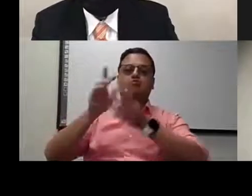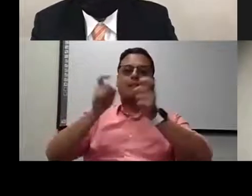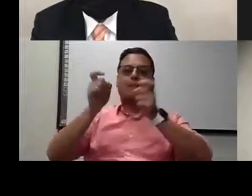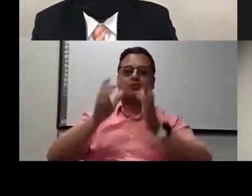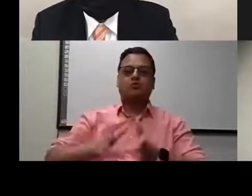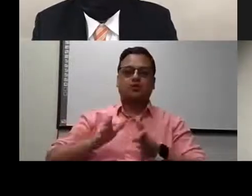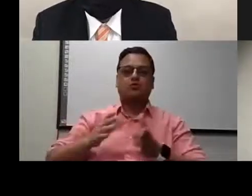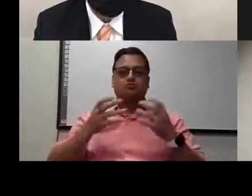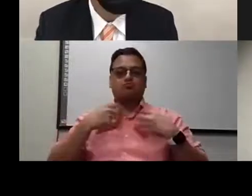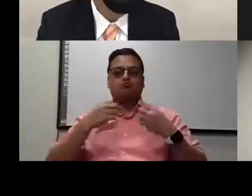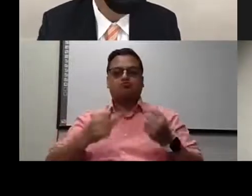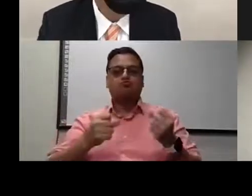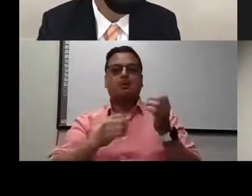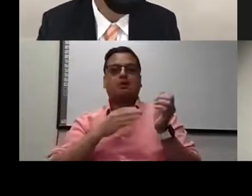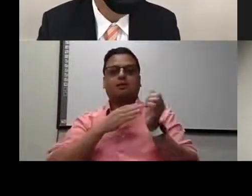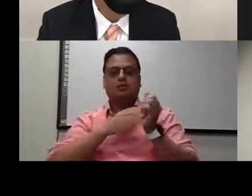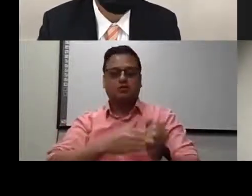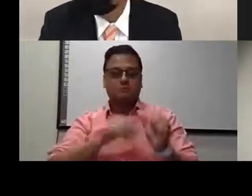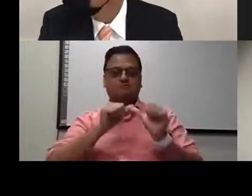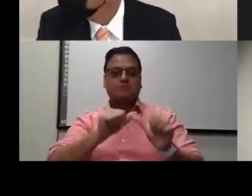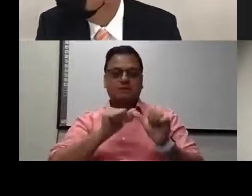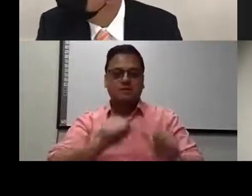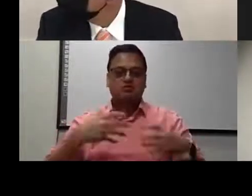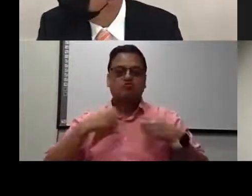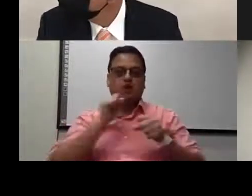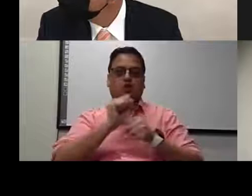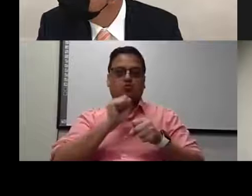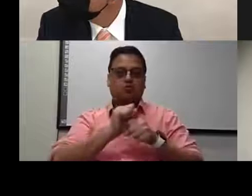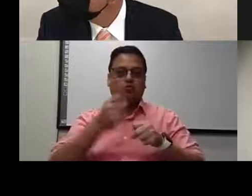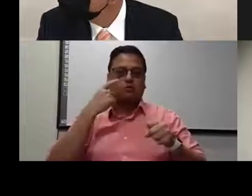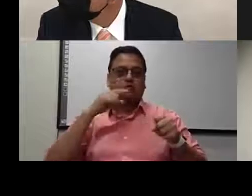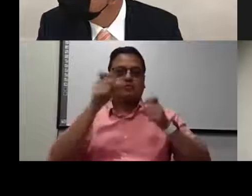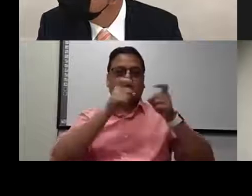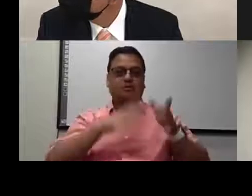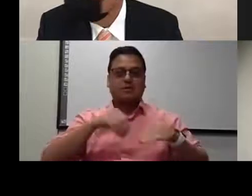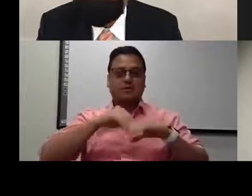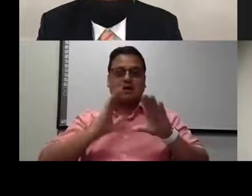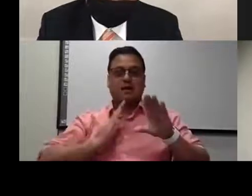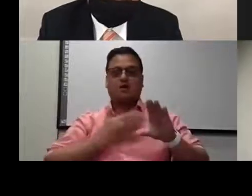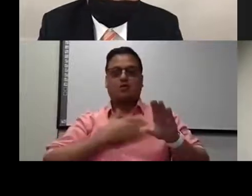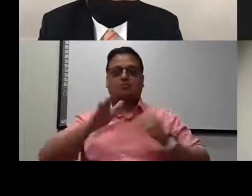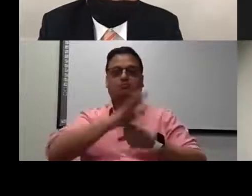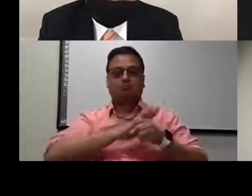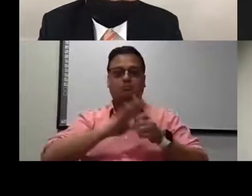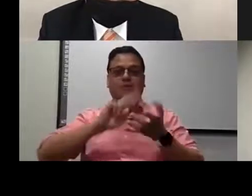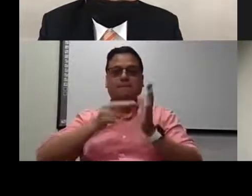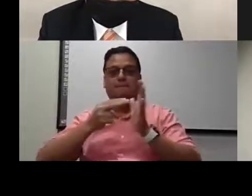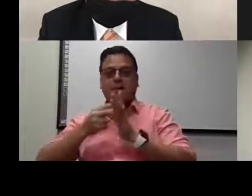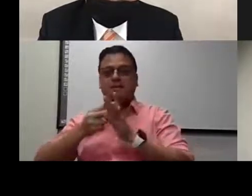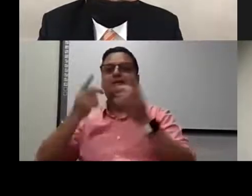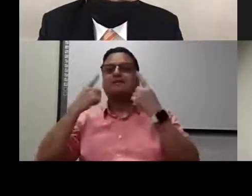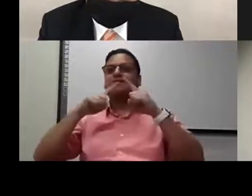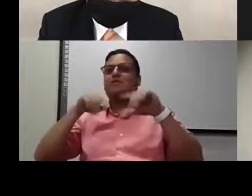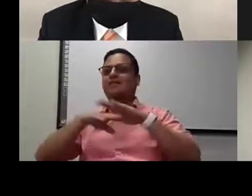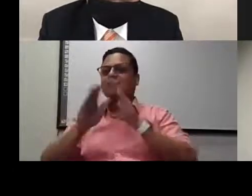strong leadership, resilience, dedication, and hard work of administrators in our district has supported the successful return to school in